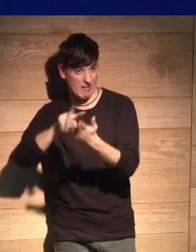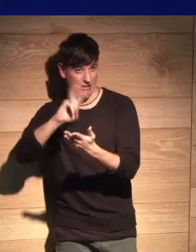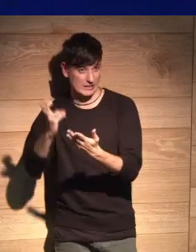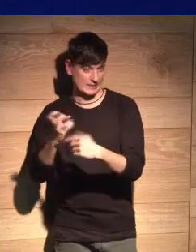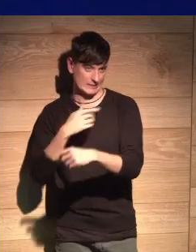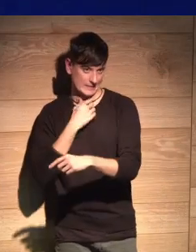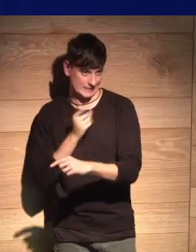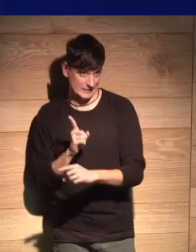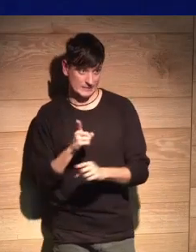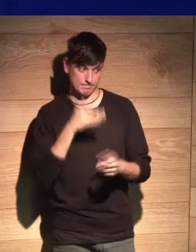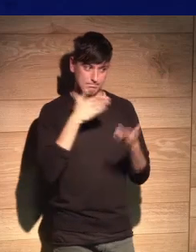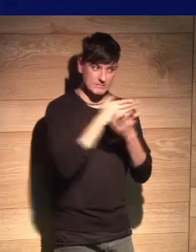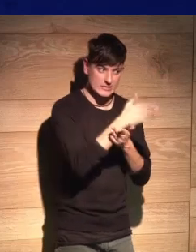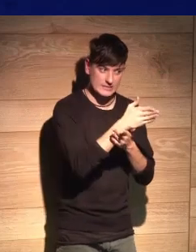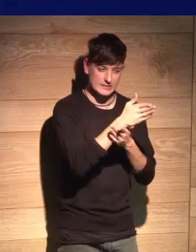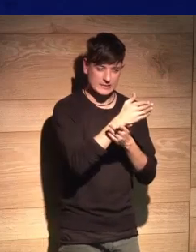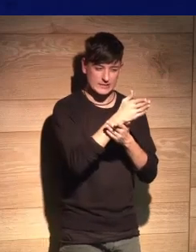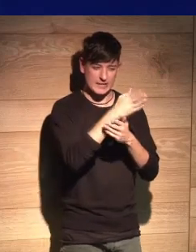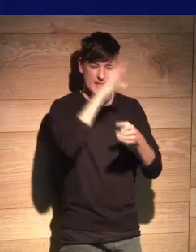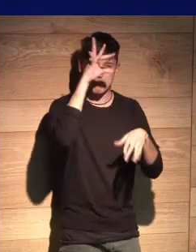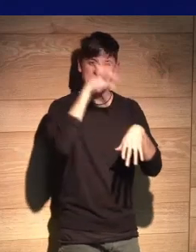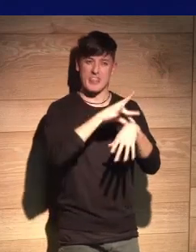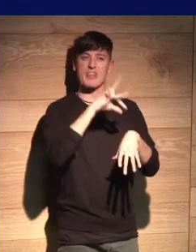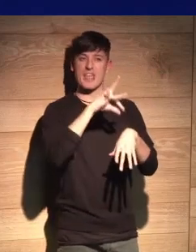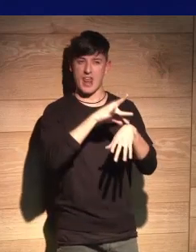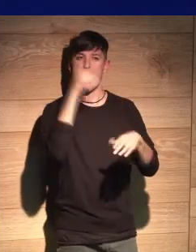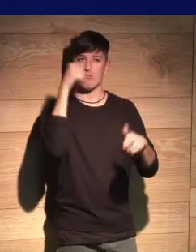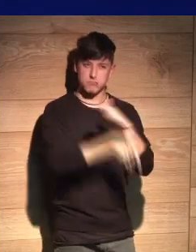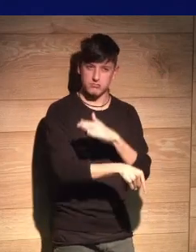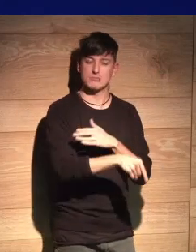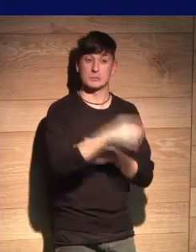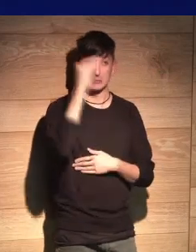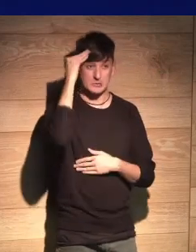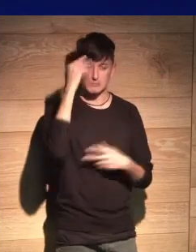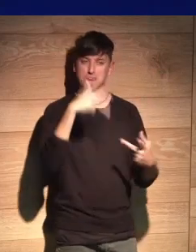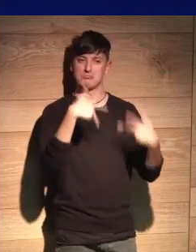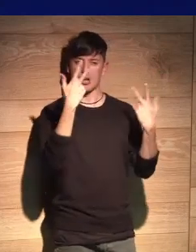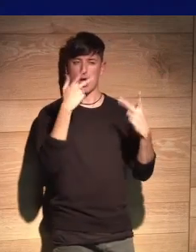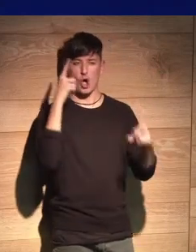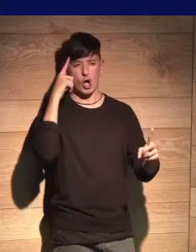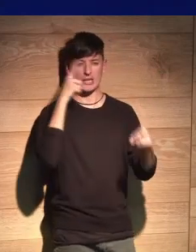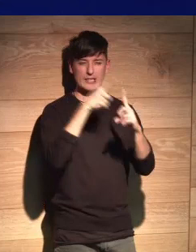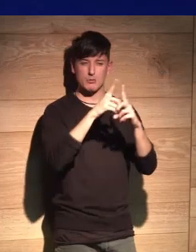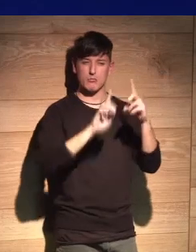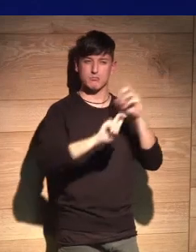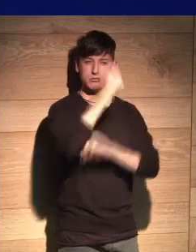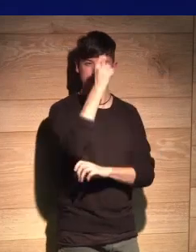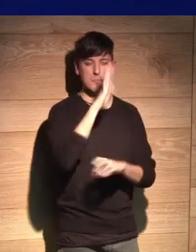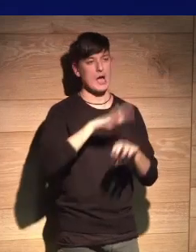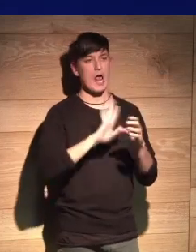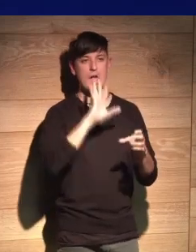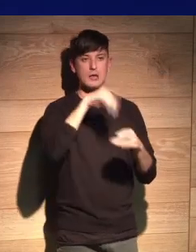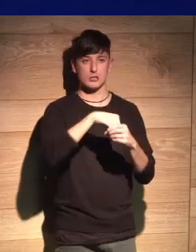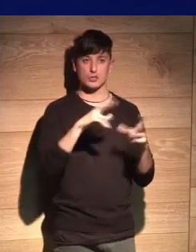that's why I decided to study medicine. That I thought allowed me to reach the goal of being present in